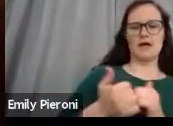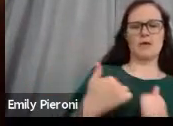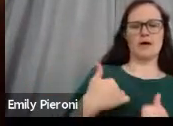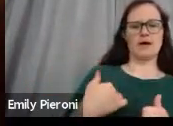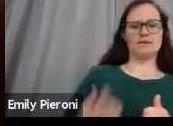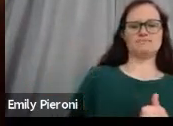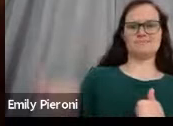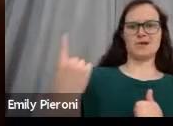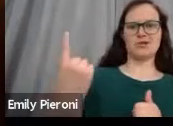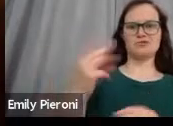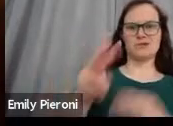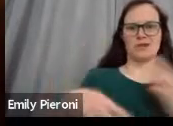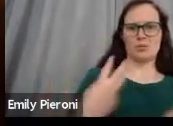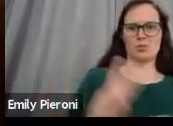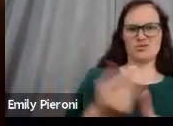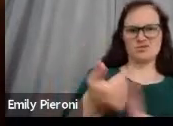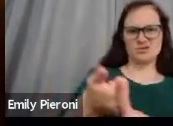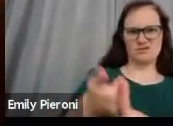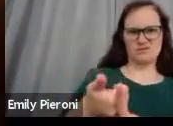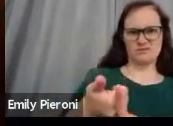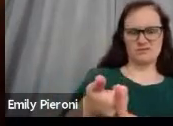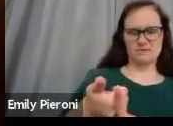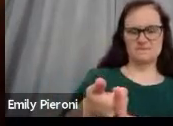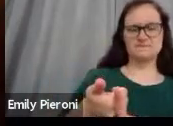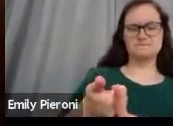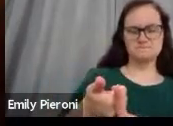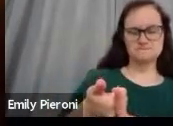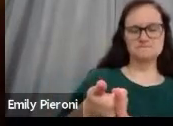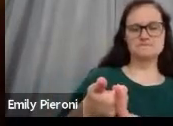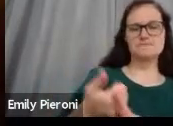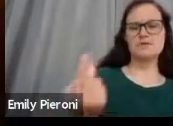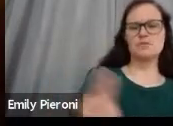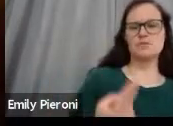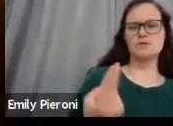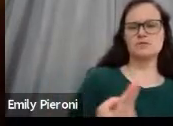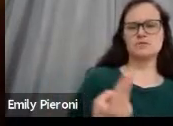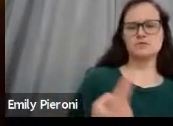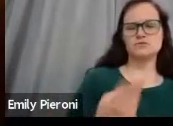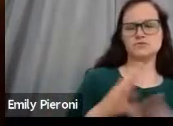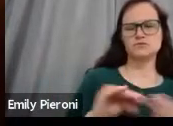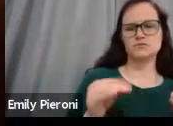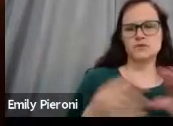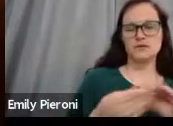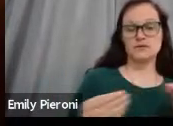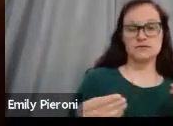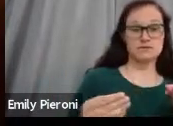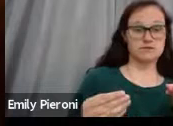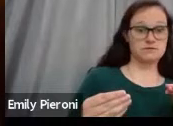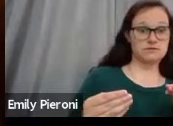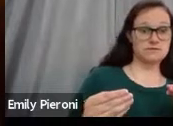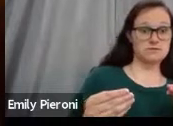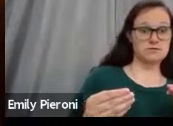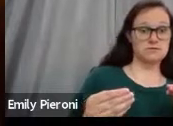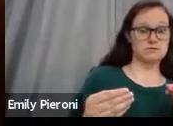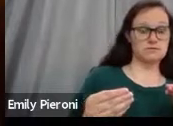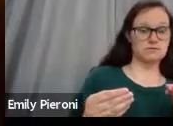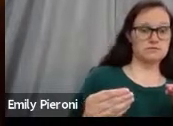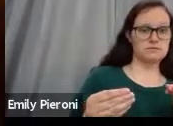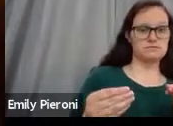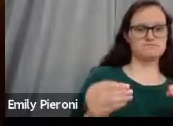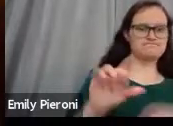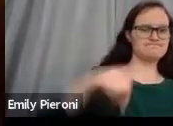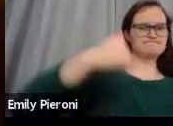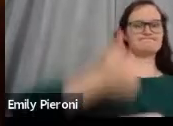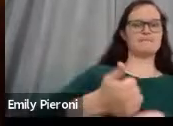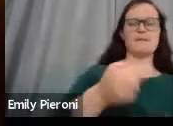And so when we use stories to create and shape and transform our myths,